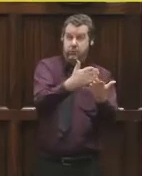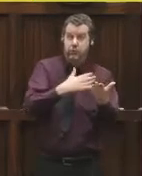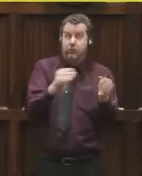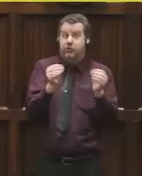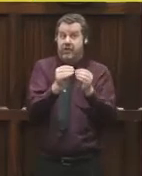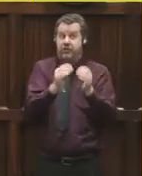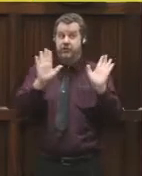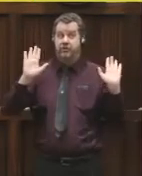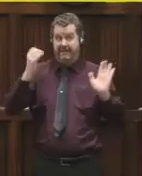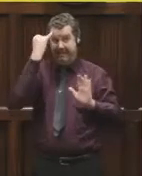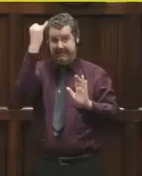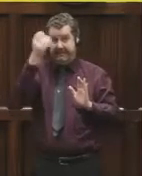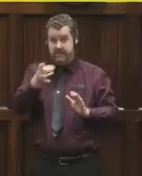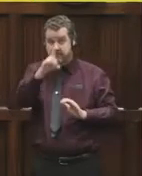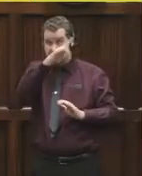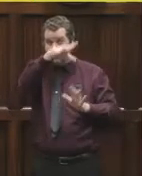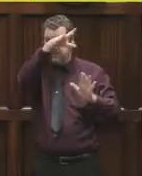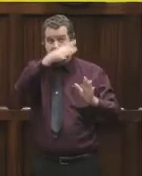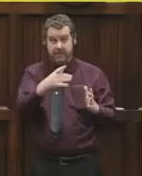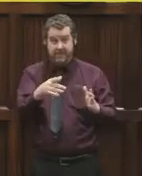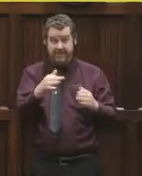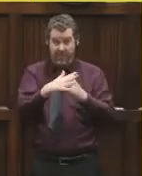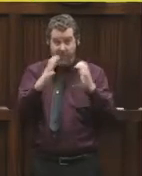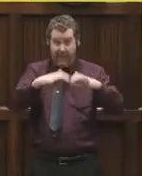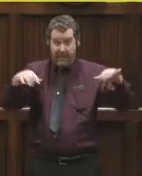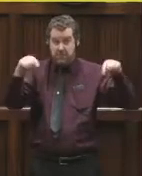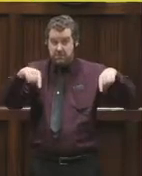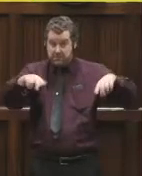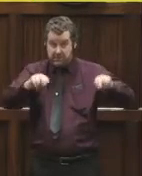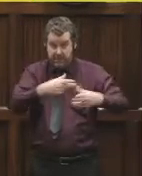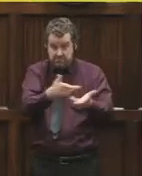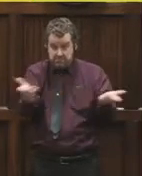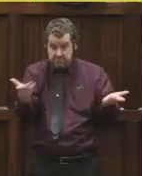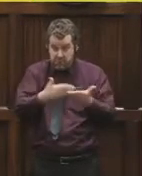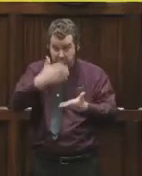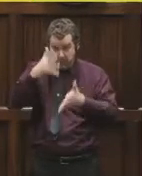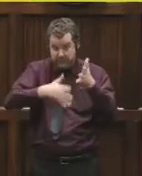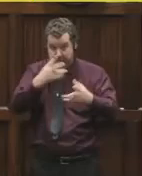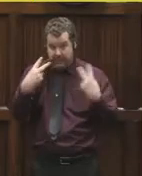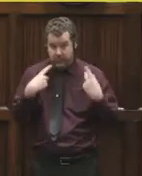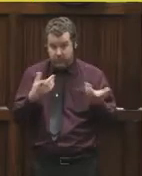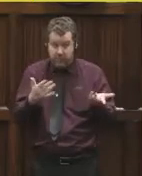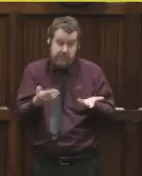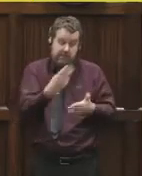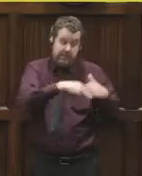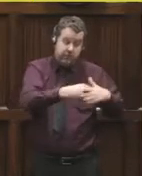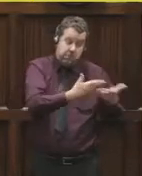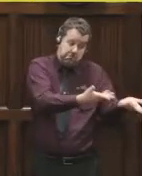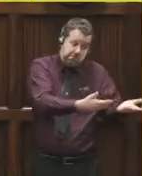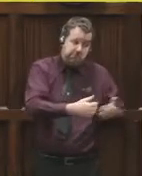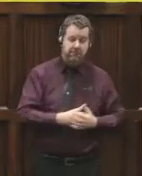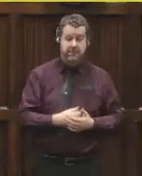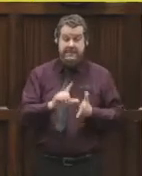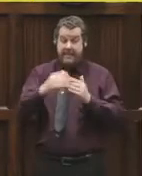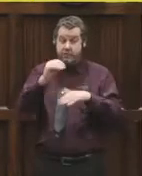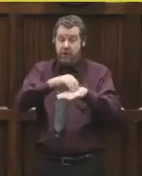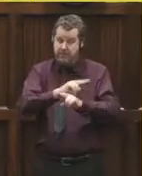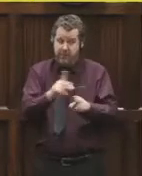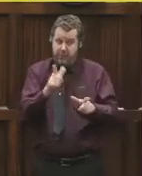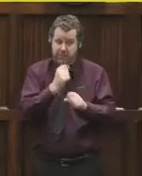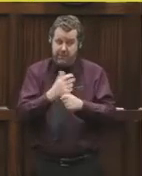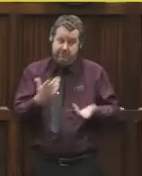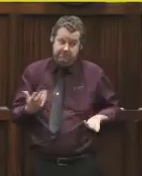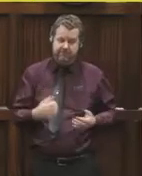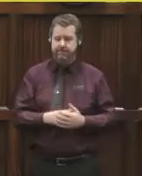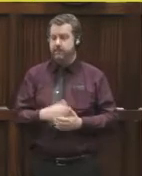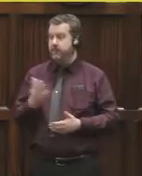in terms of the operation of this House, and that's something that the Minister could maybe take up, because it won't be addressed later on. Yeah. Thank you very much, Deputy Daly.